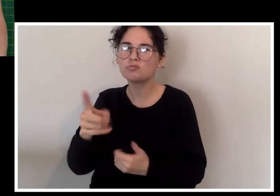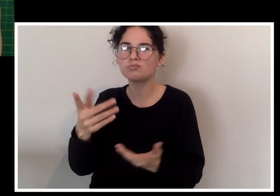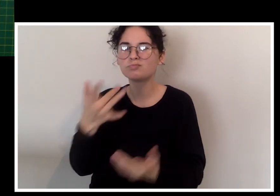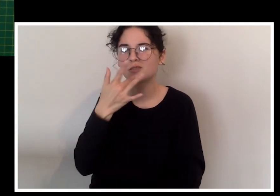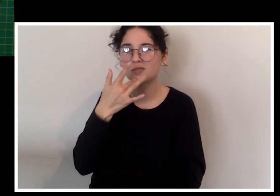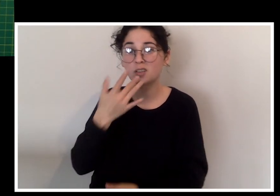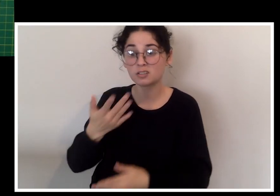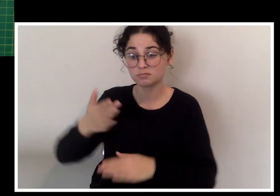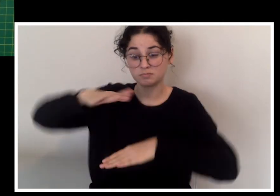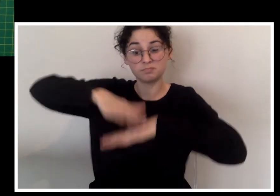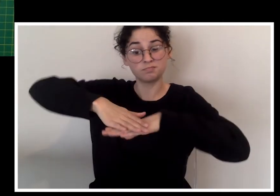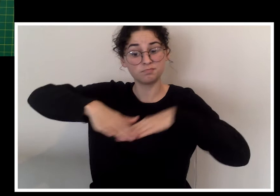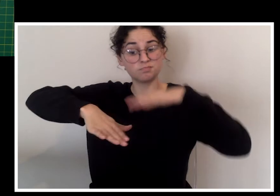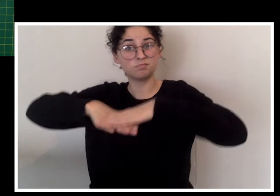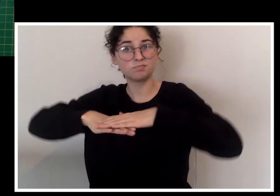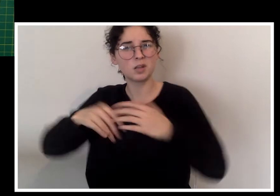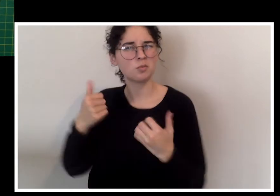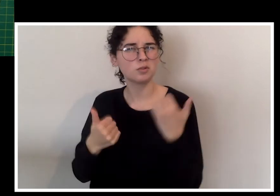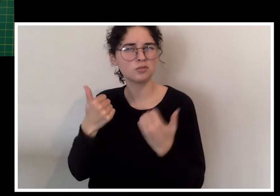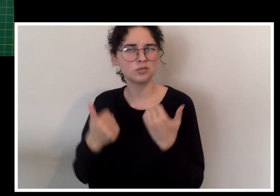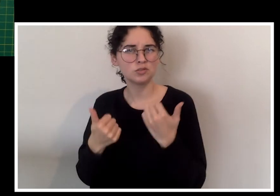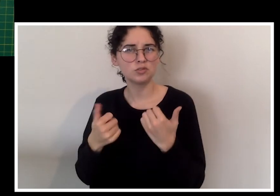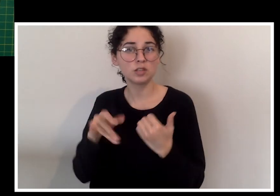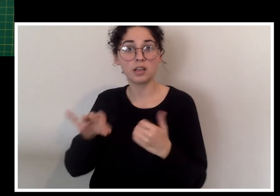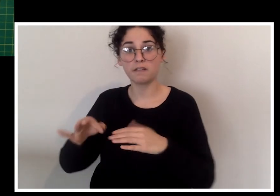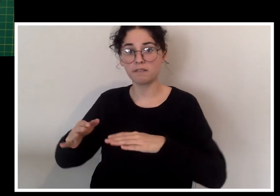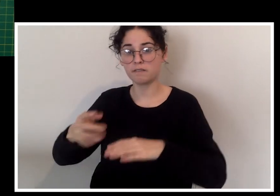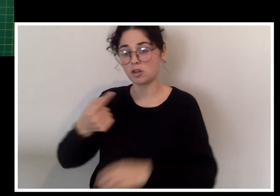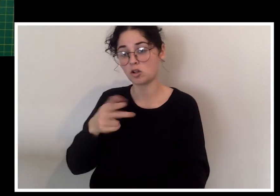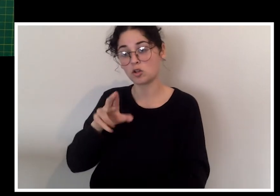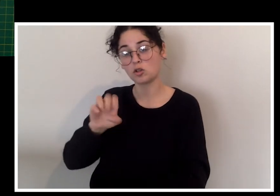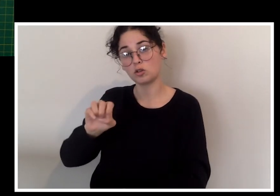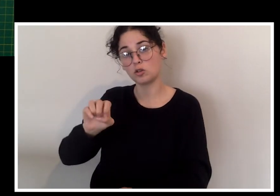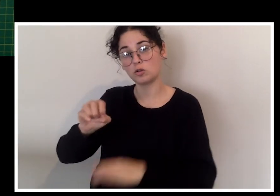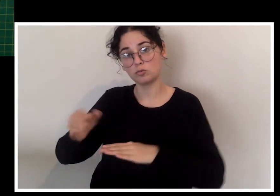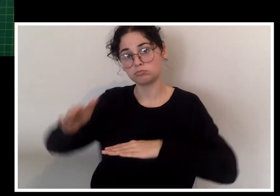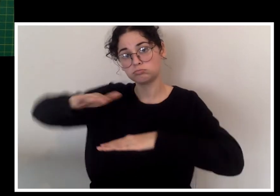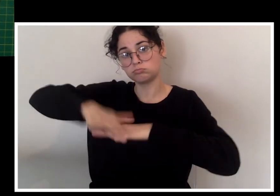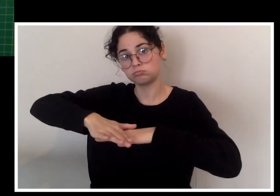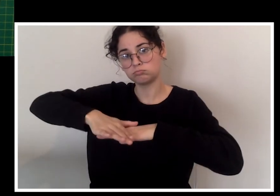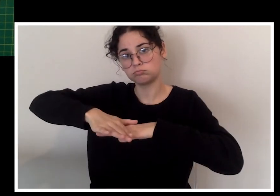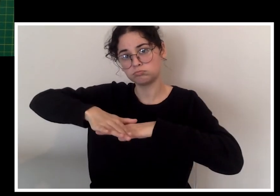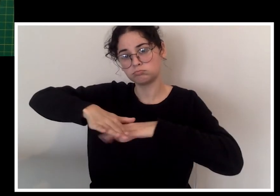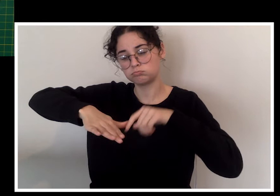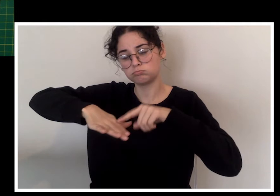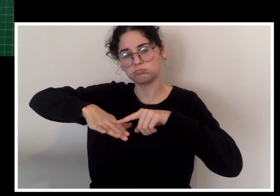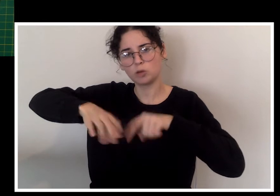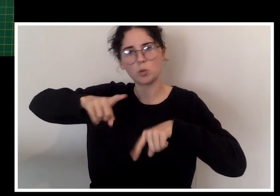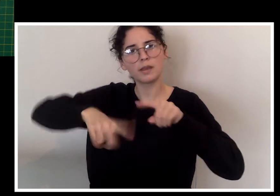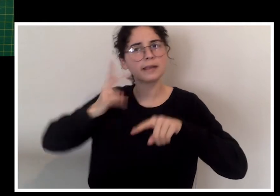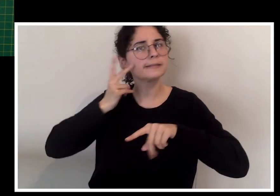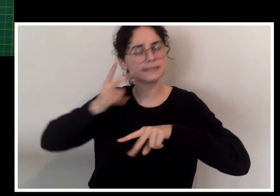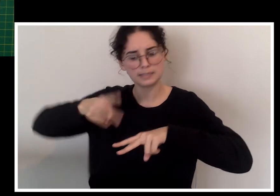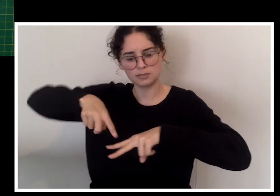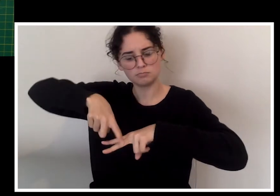which one looks like it's on bottom. So if I place my glue right over my scissors, I can't see this middle part of the